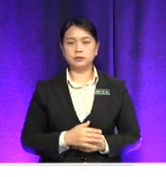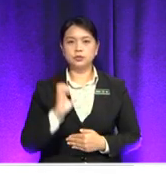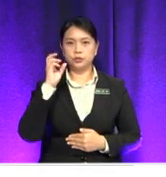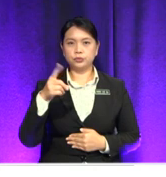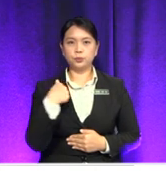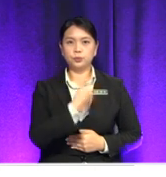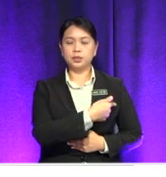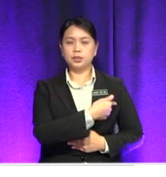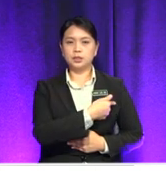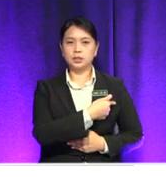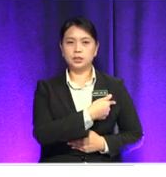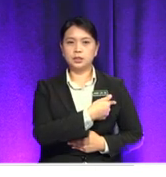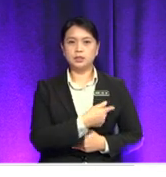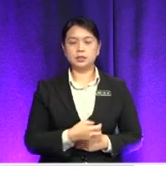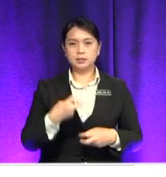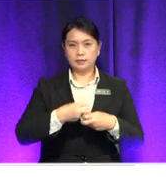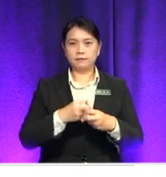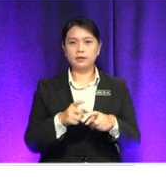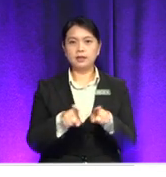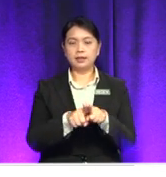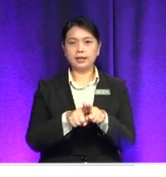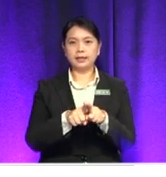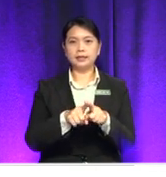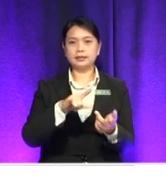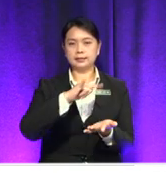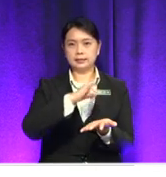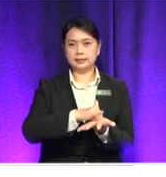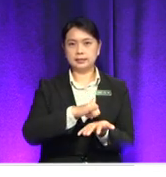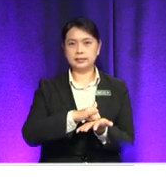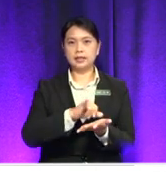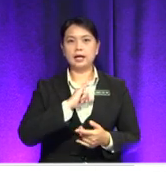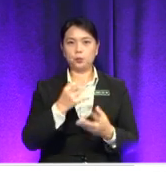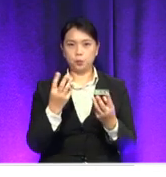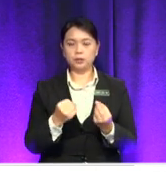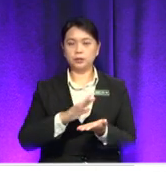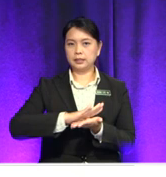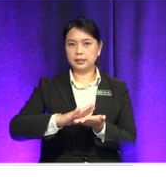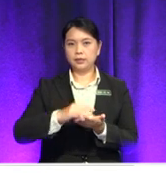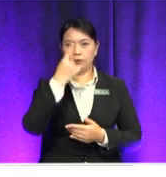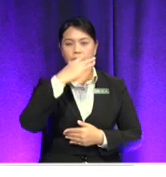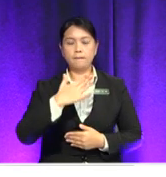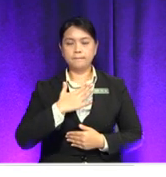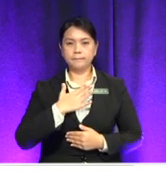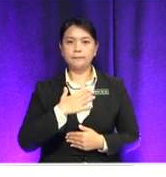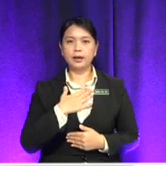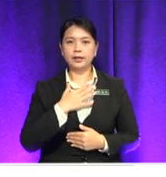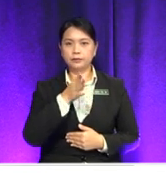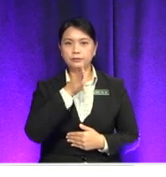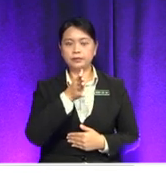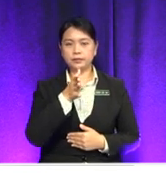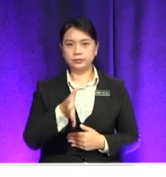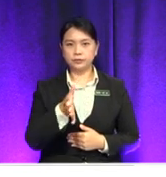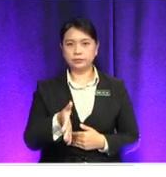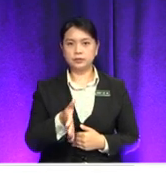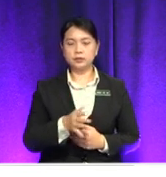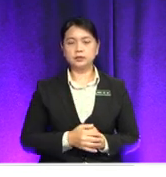this? I want clean air for my grandchildren. I want the damn fools to leave the